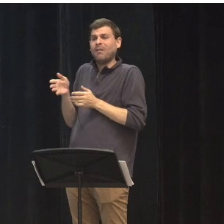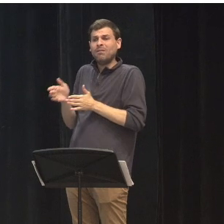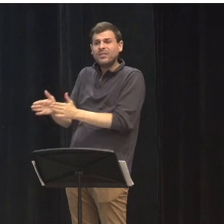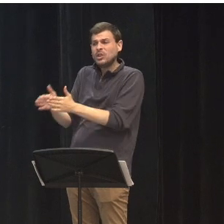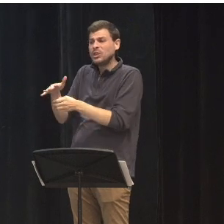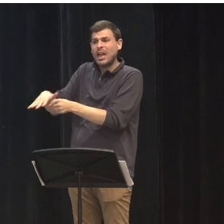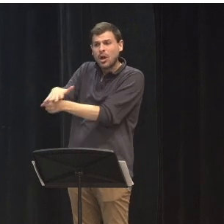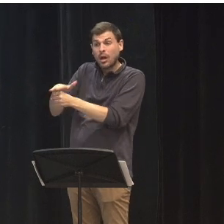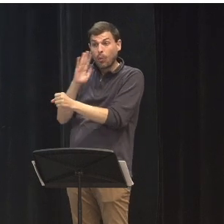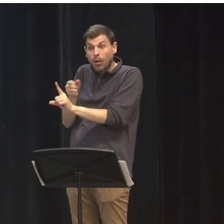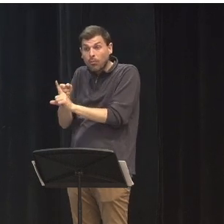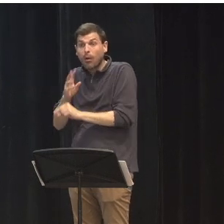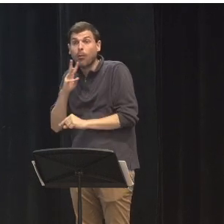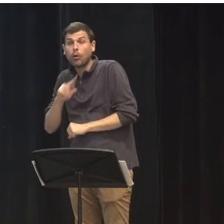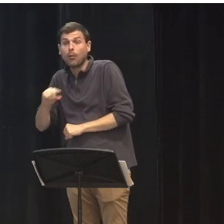the water quality.